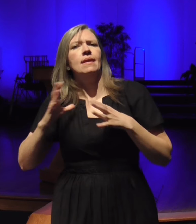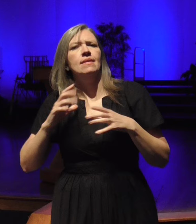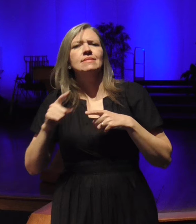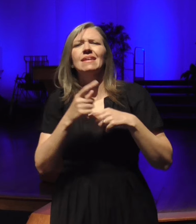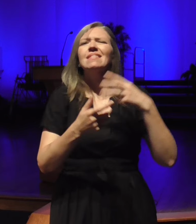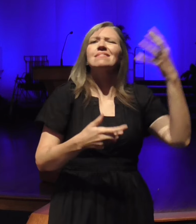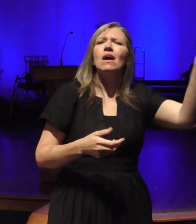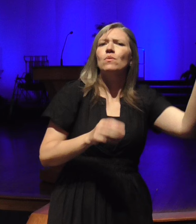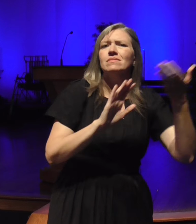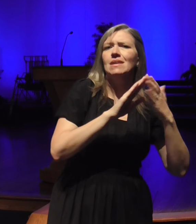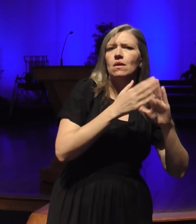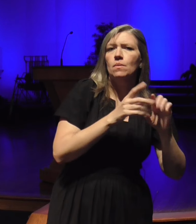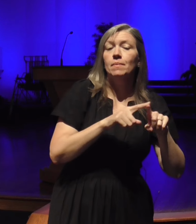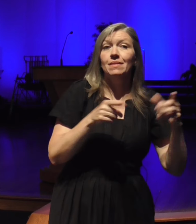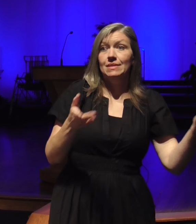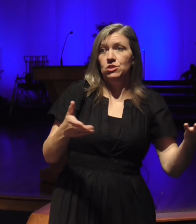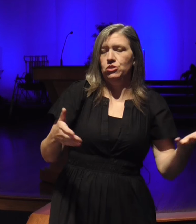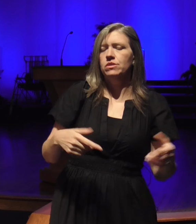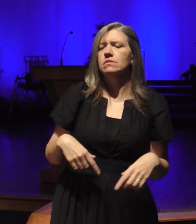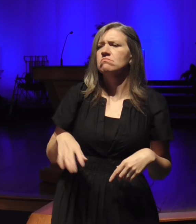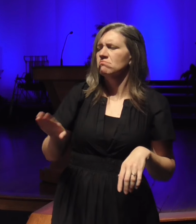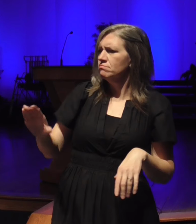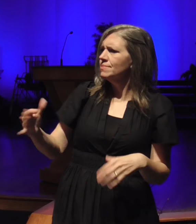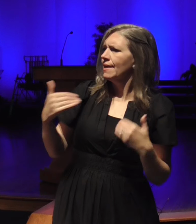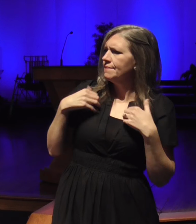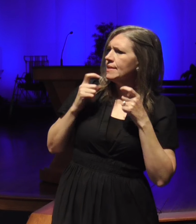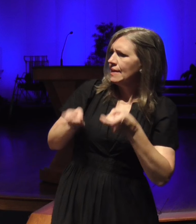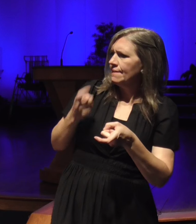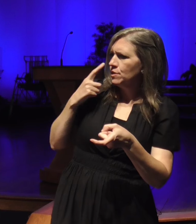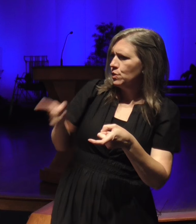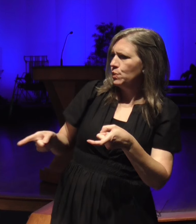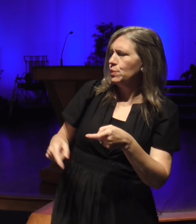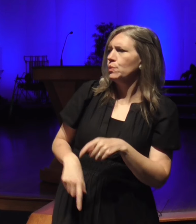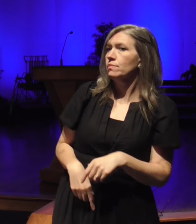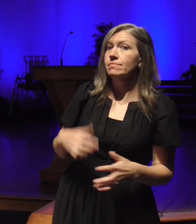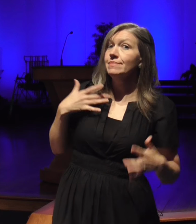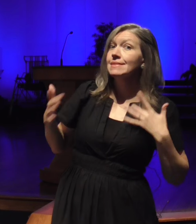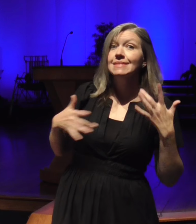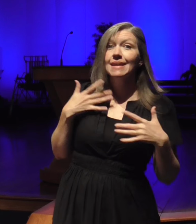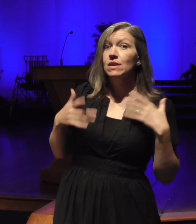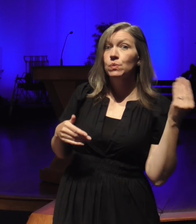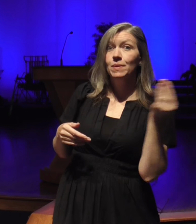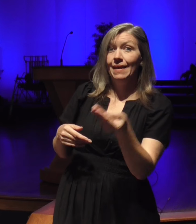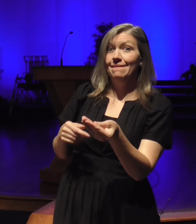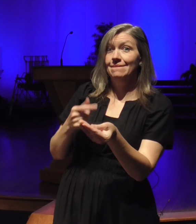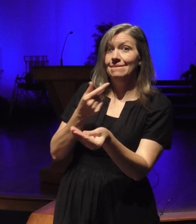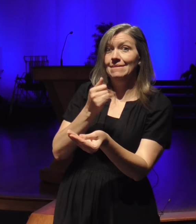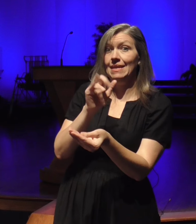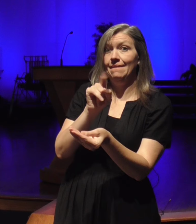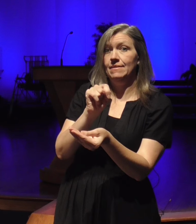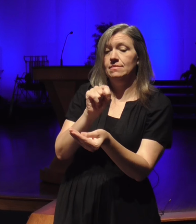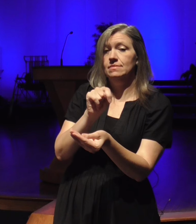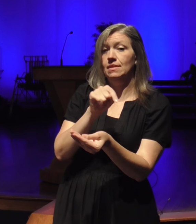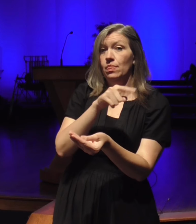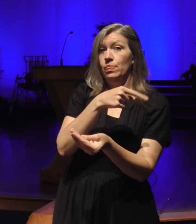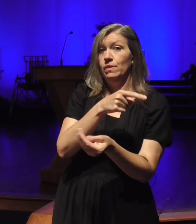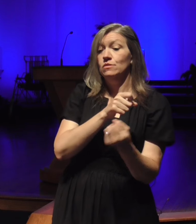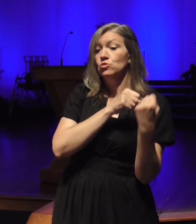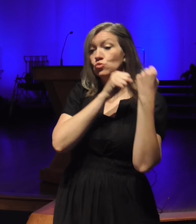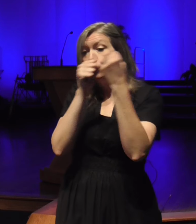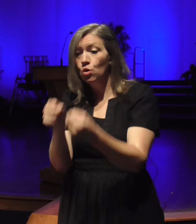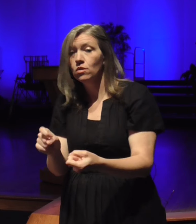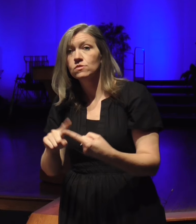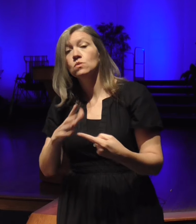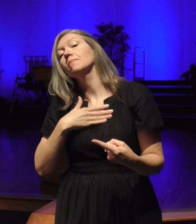congregants gave me a call. It was near the holiday time, and they live out of town, but they were in town, and they said that they had a gift for